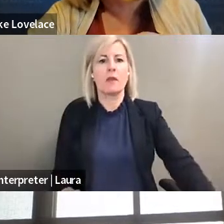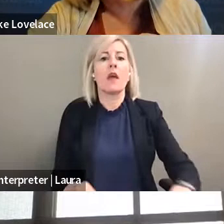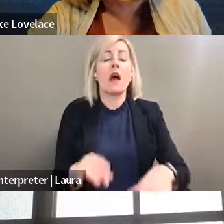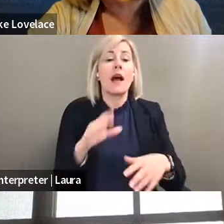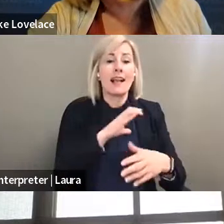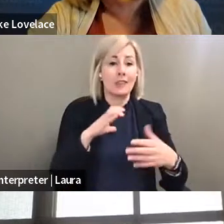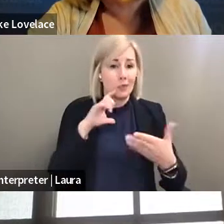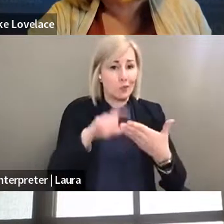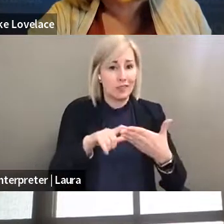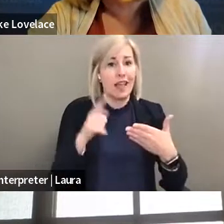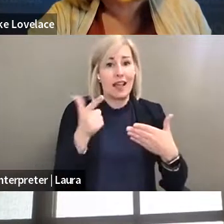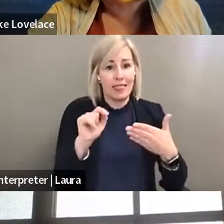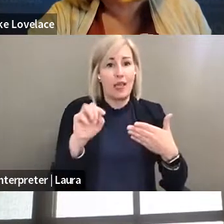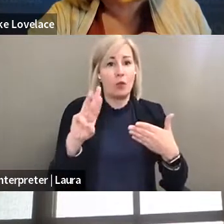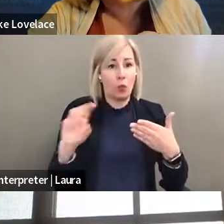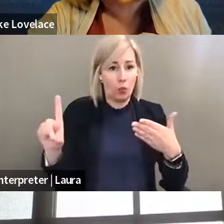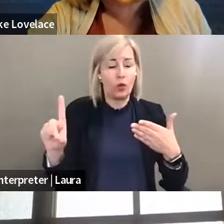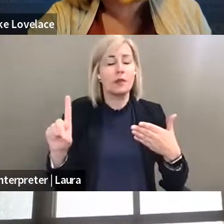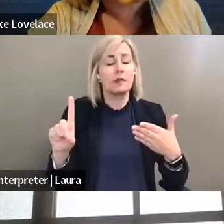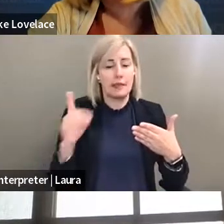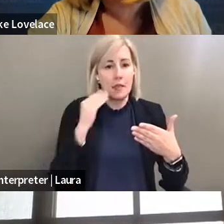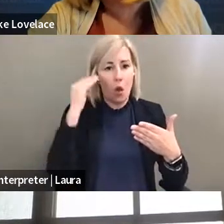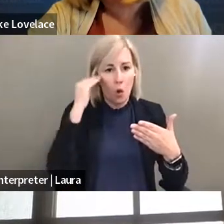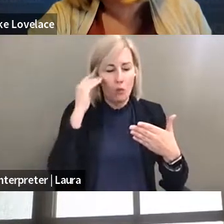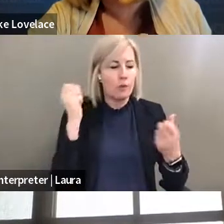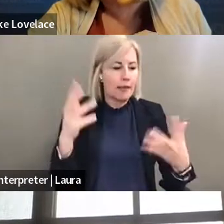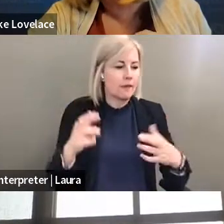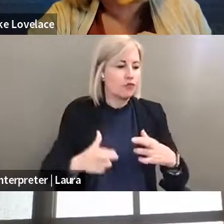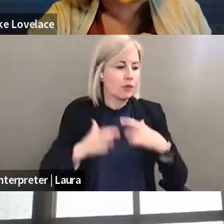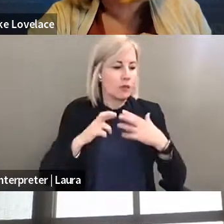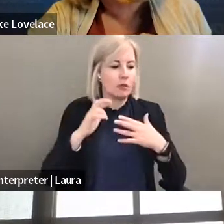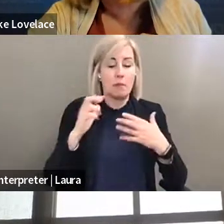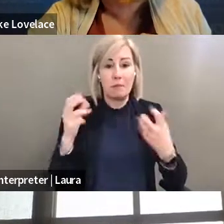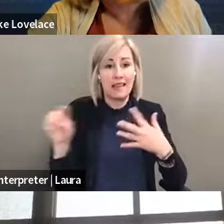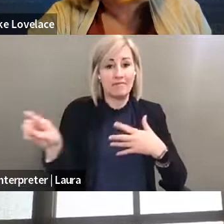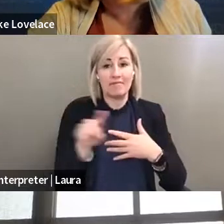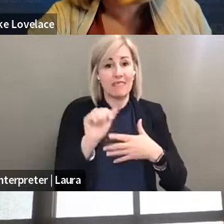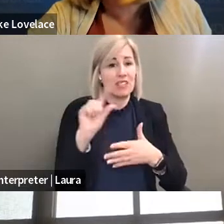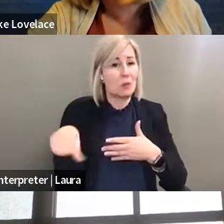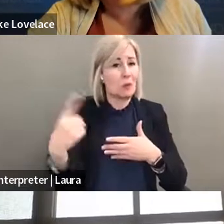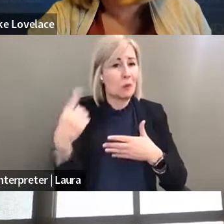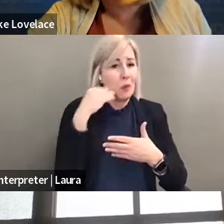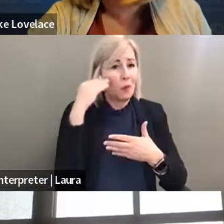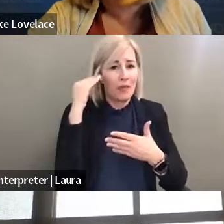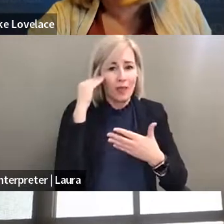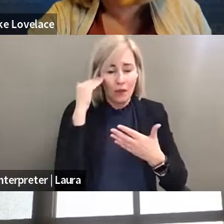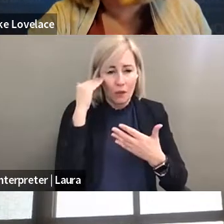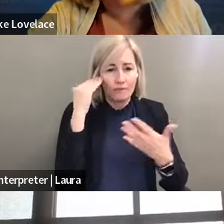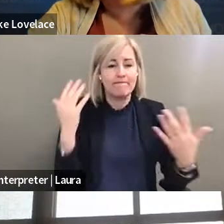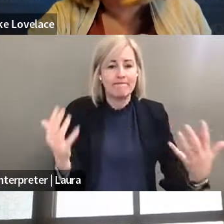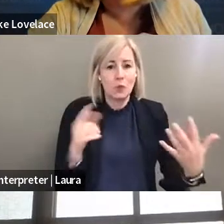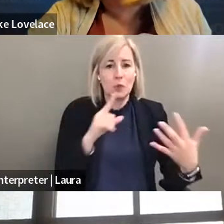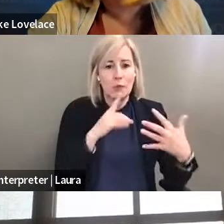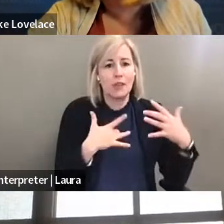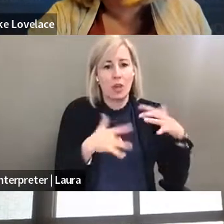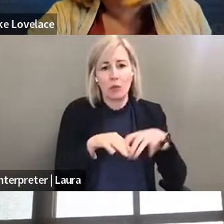is considered the home to many of those residents, and there are many there that's the only home that they know. So it is actually really, truly